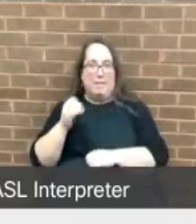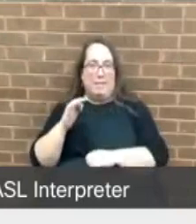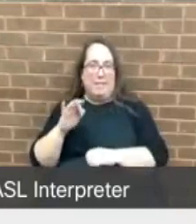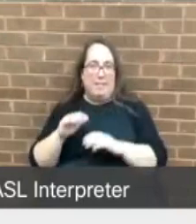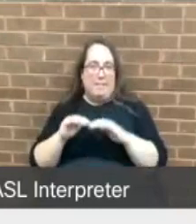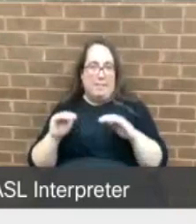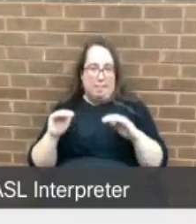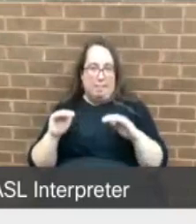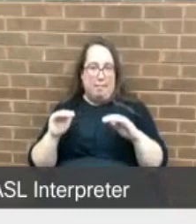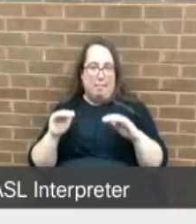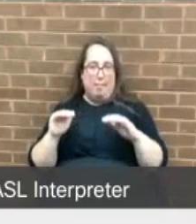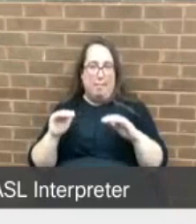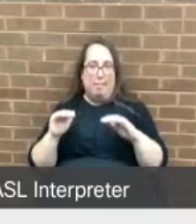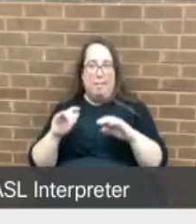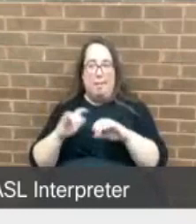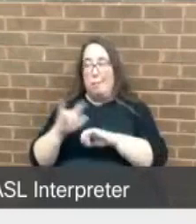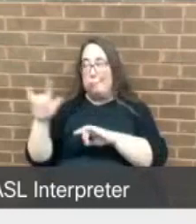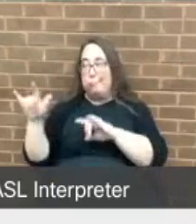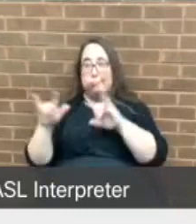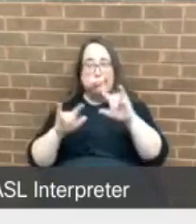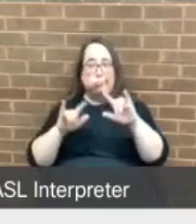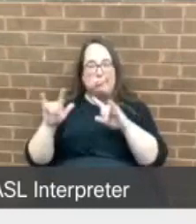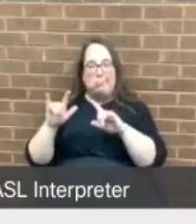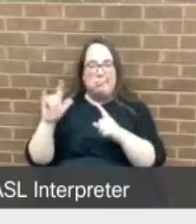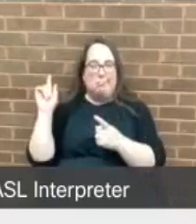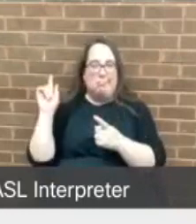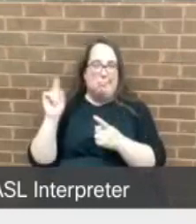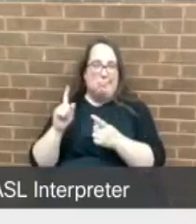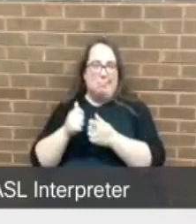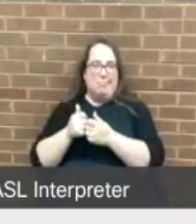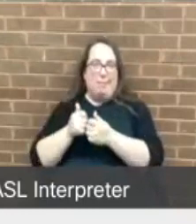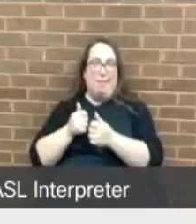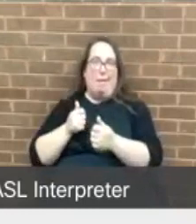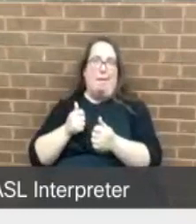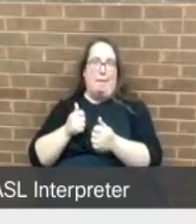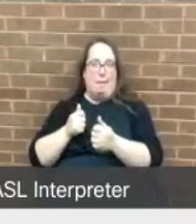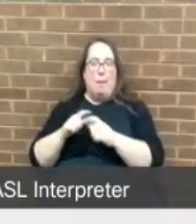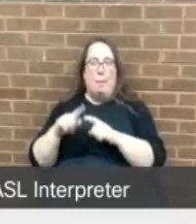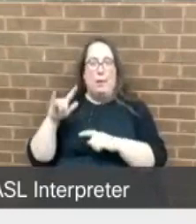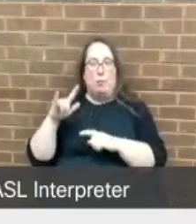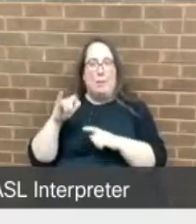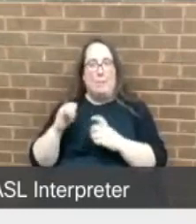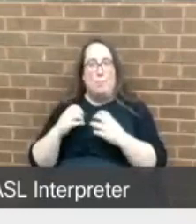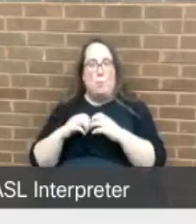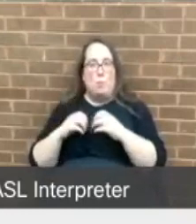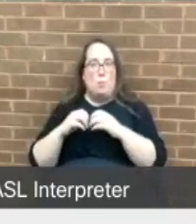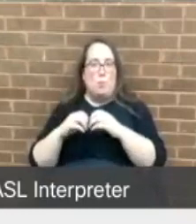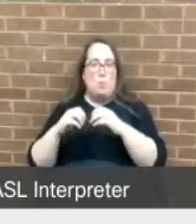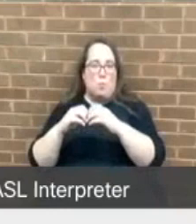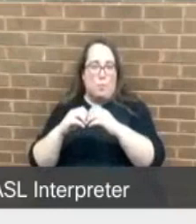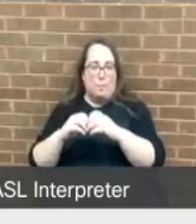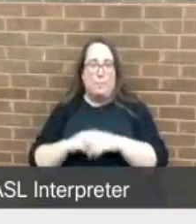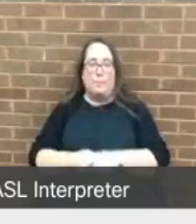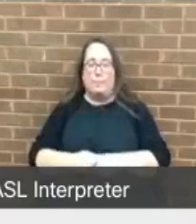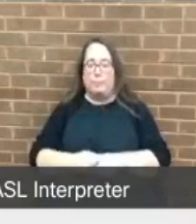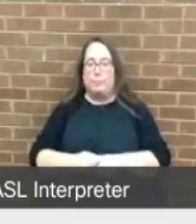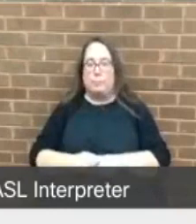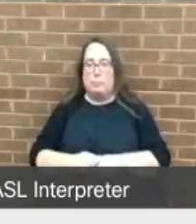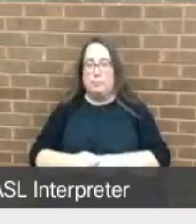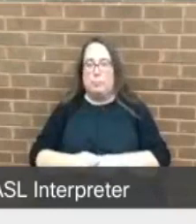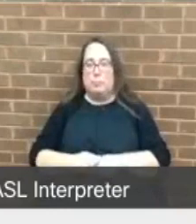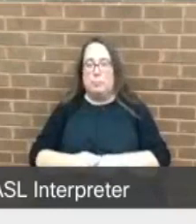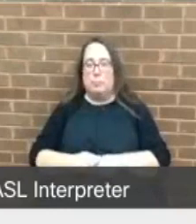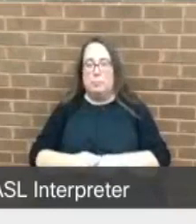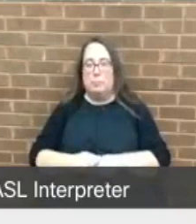2019 levels as business travel lags behind some of that leisure travel. But air traffic continues to grow on a weekly basis at our great